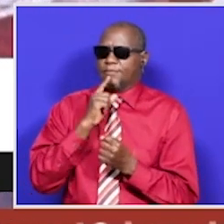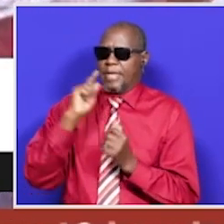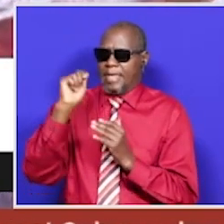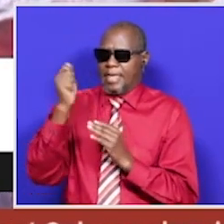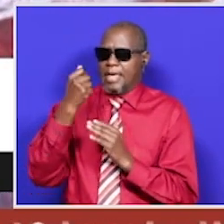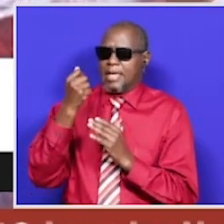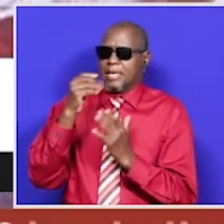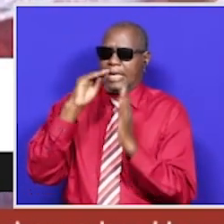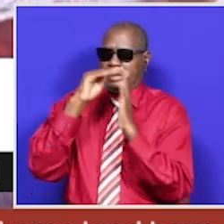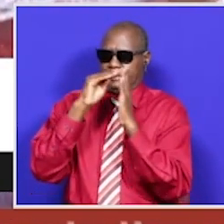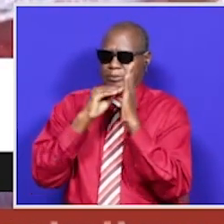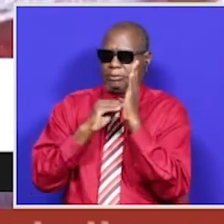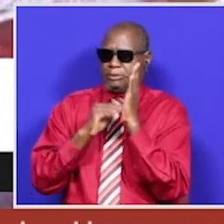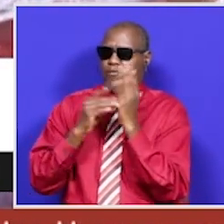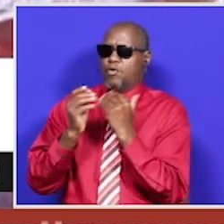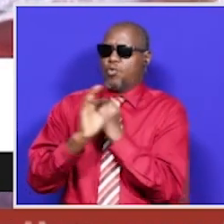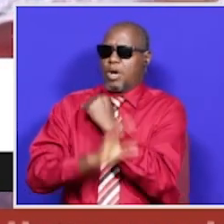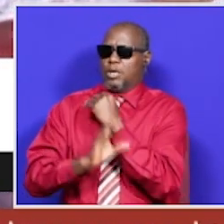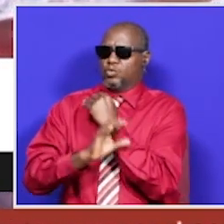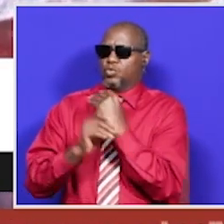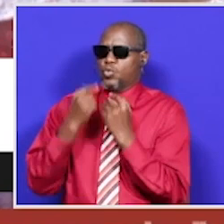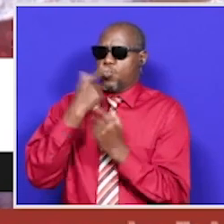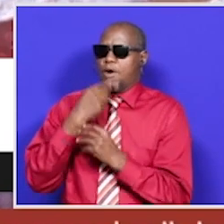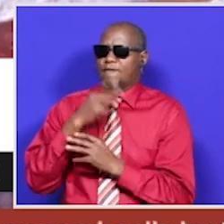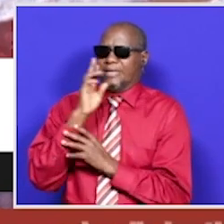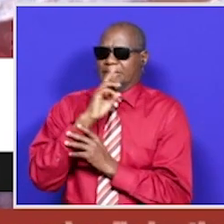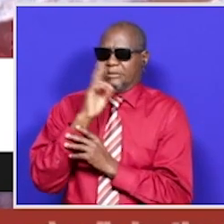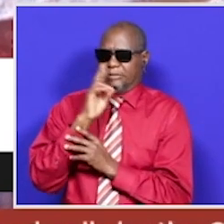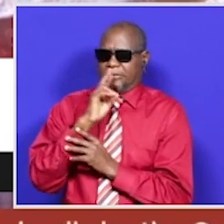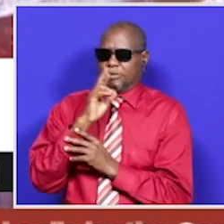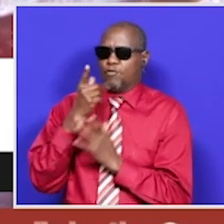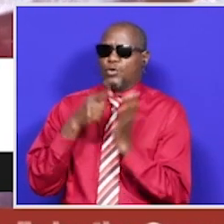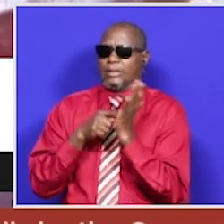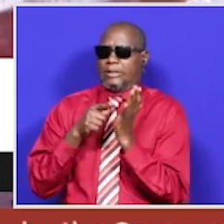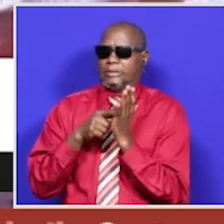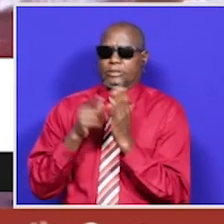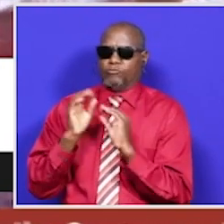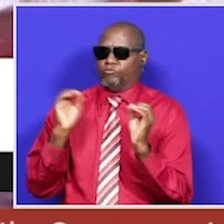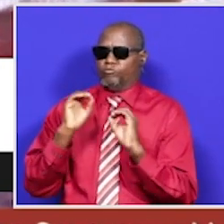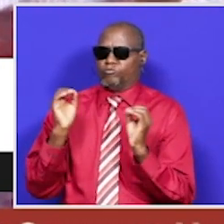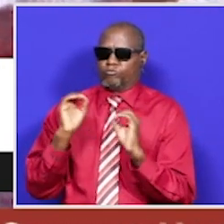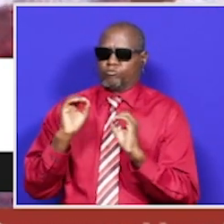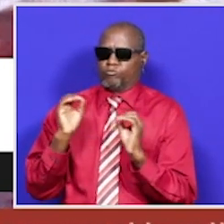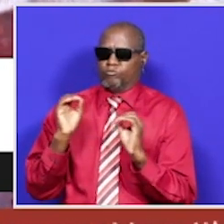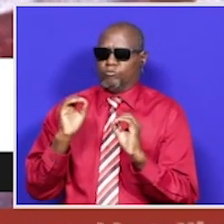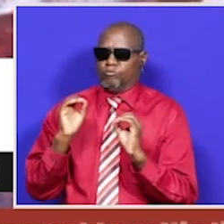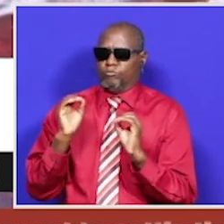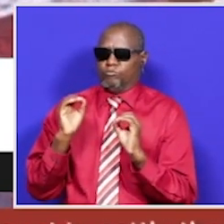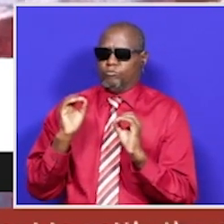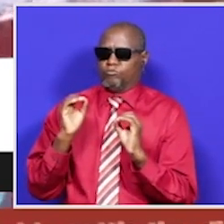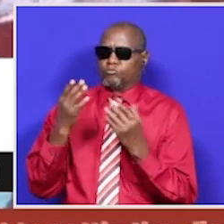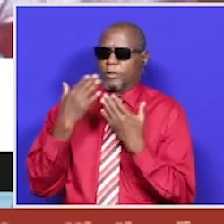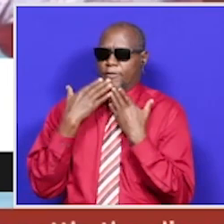the list of the countries that run the risk of debt default. Thanks